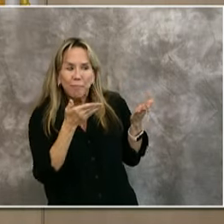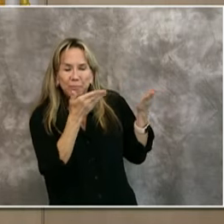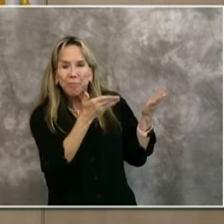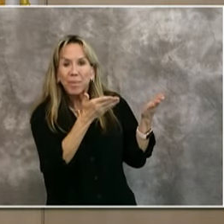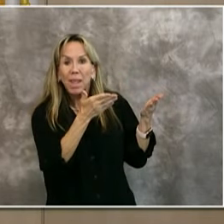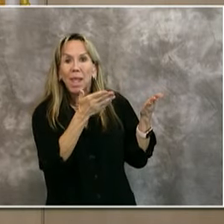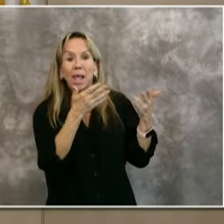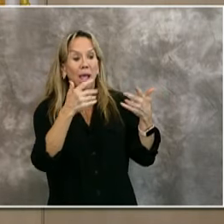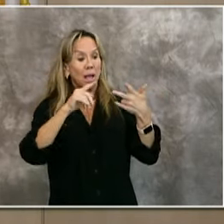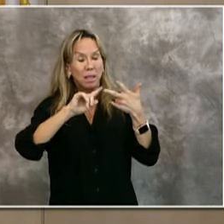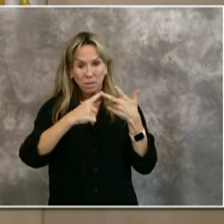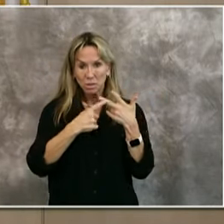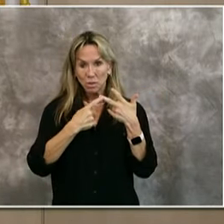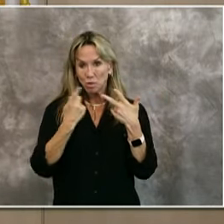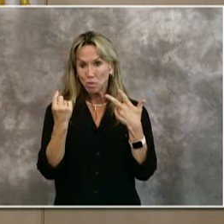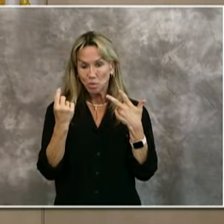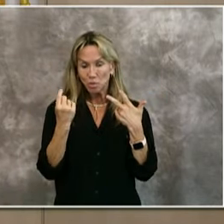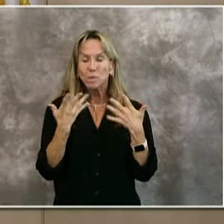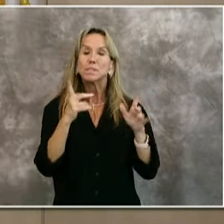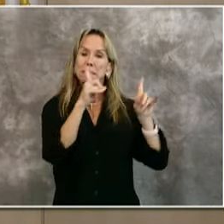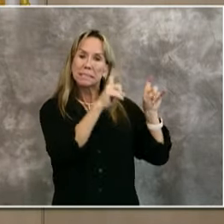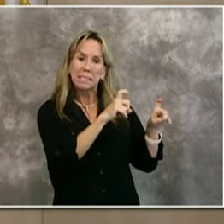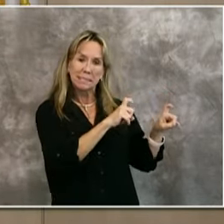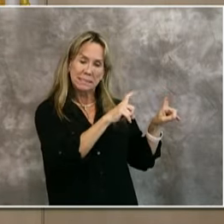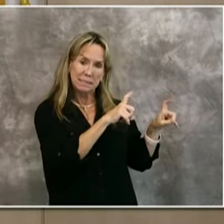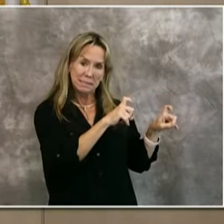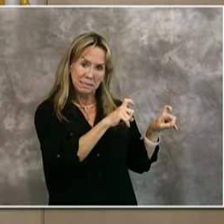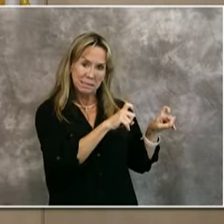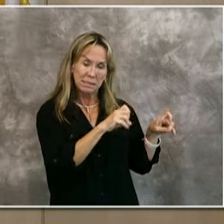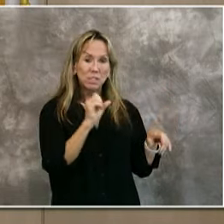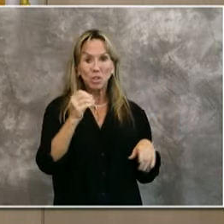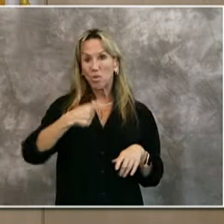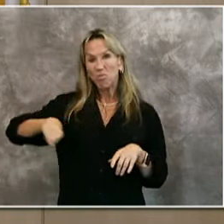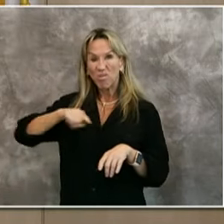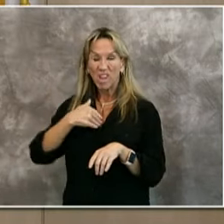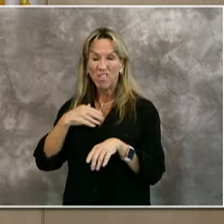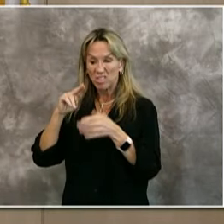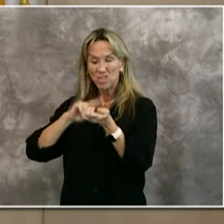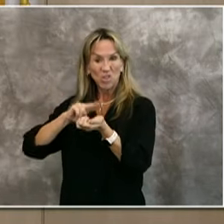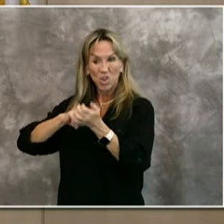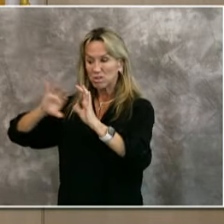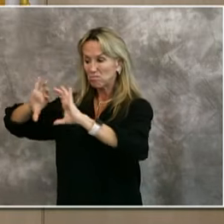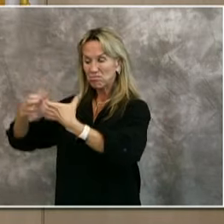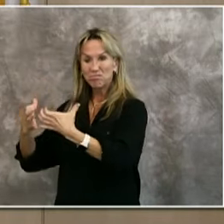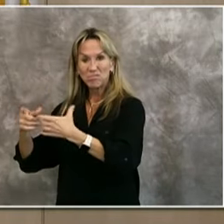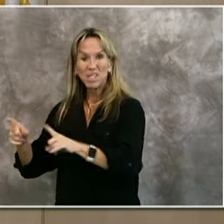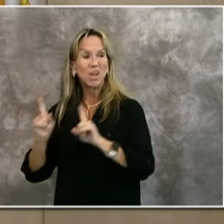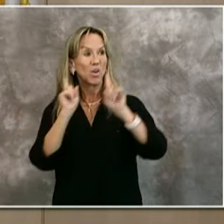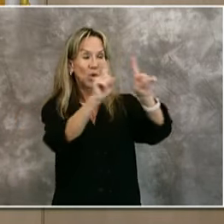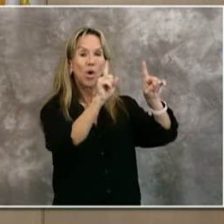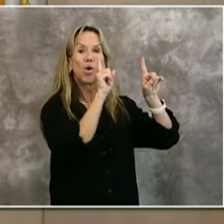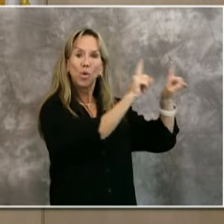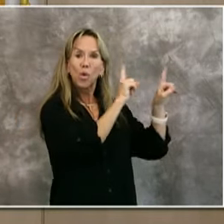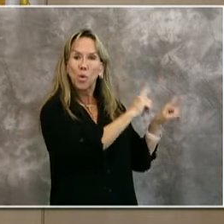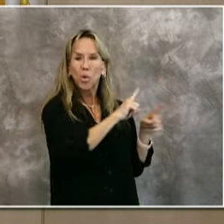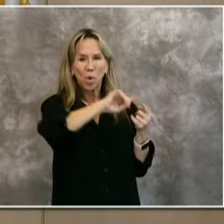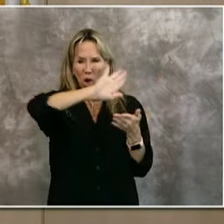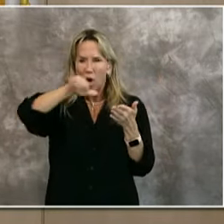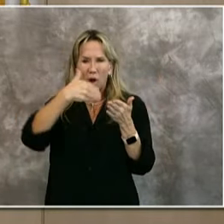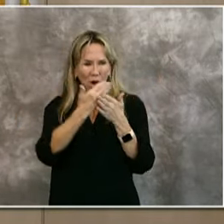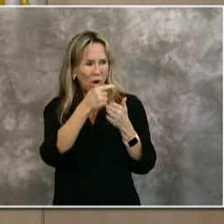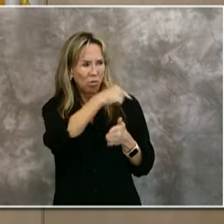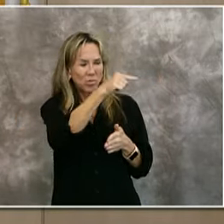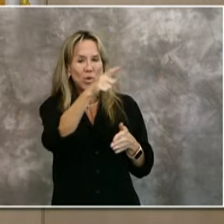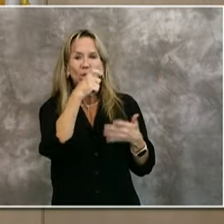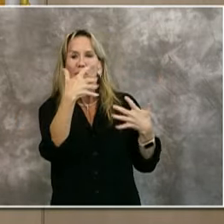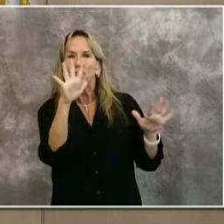So that is our process. We have a nursing team that goes out to all of the facilities that have outbreaks